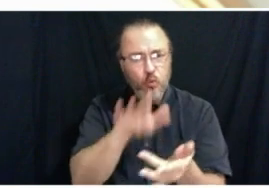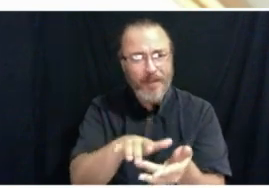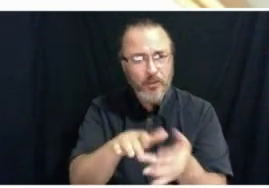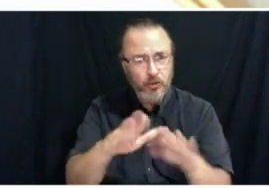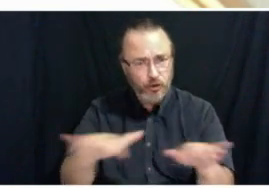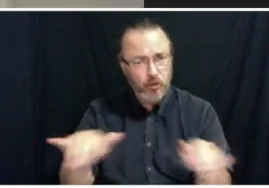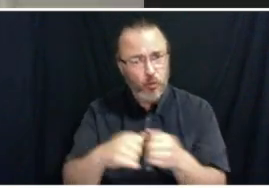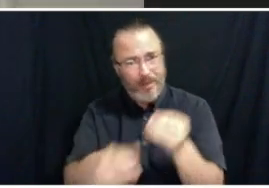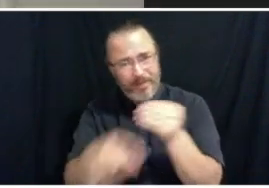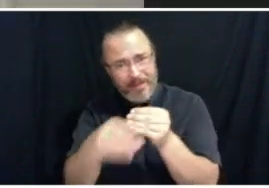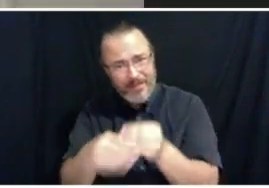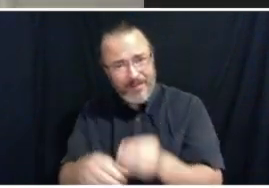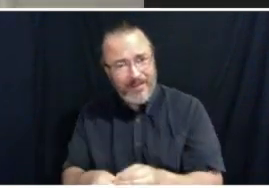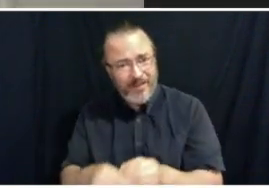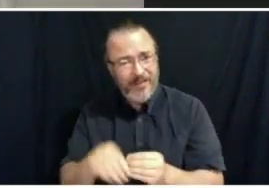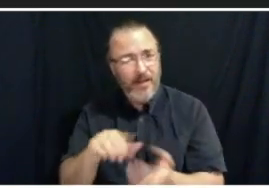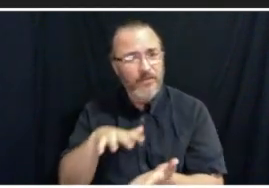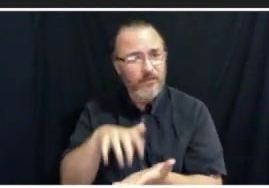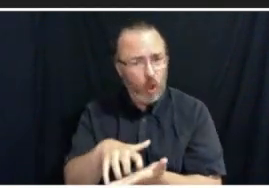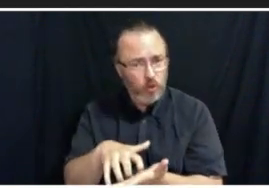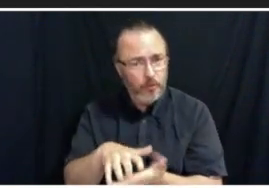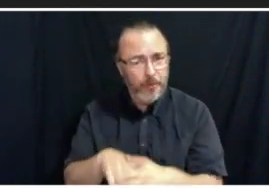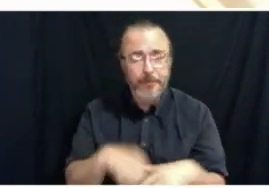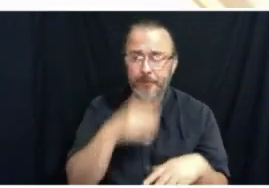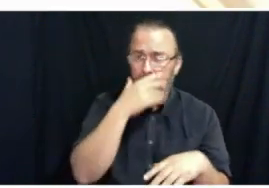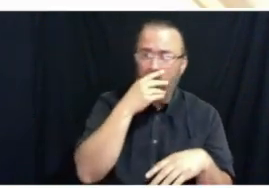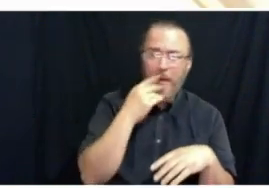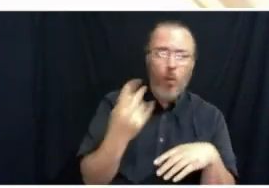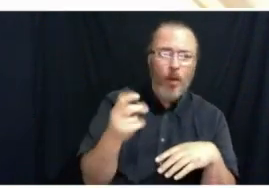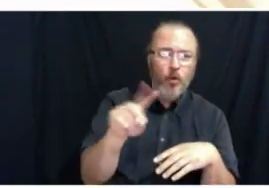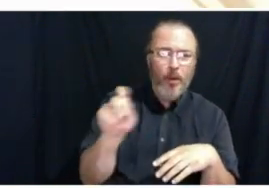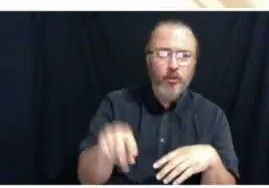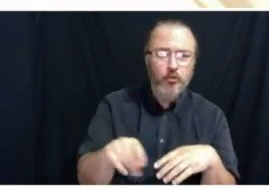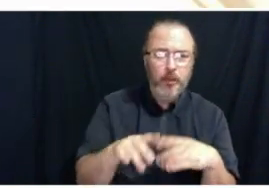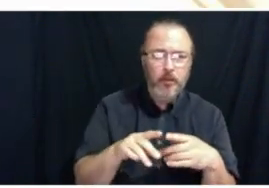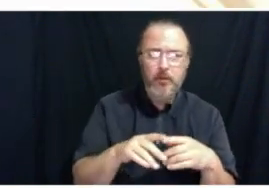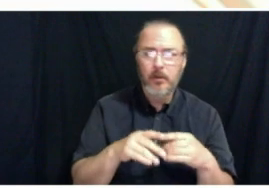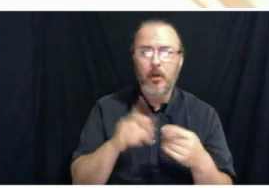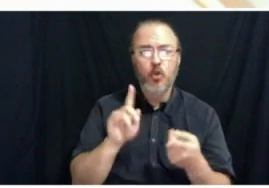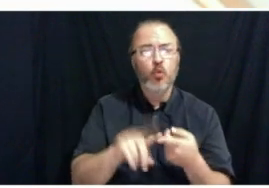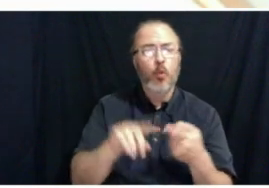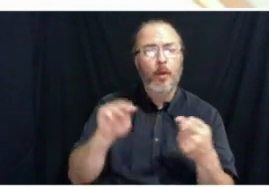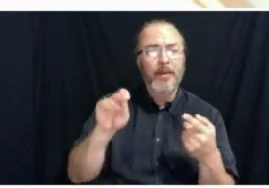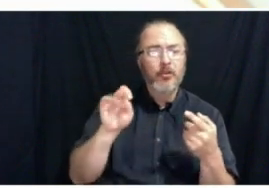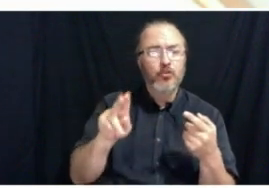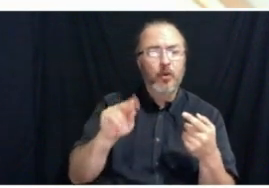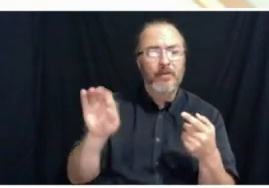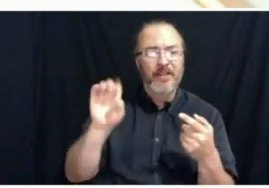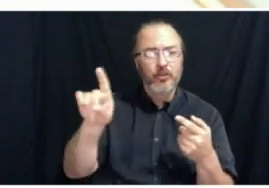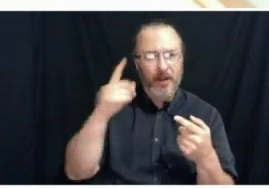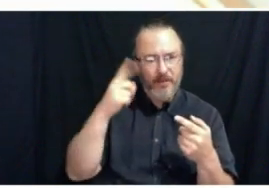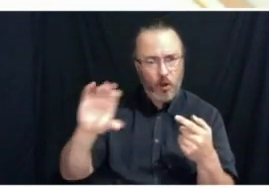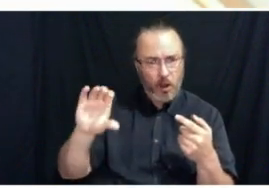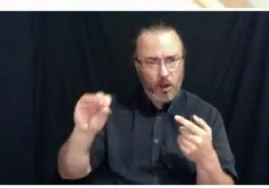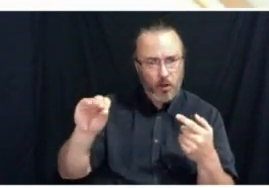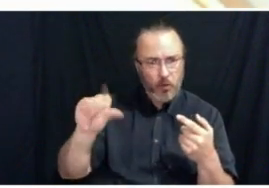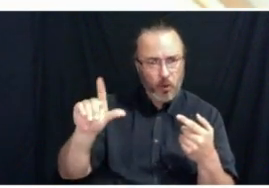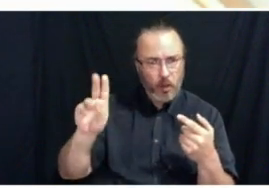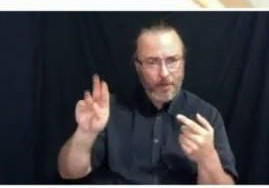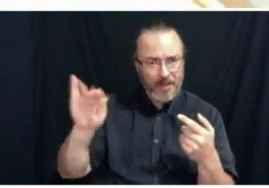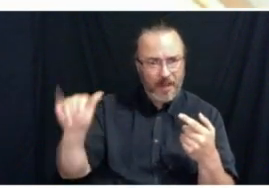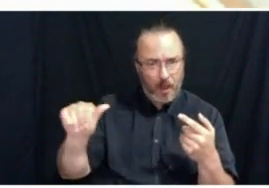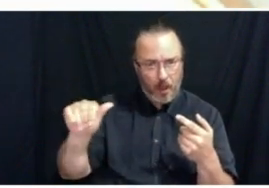vulnerabilities. Now I'd like to pose a question to our Minister of Education for Colombia, the Honorable Maria